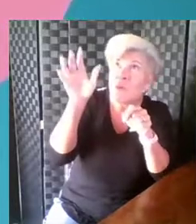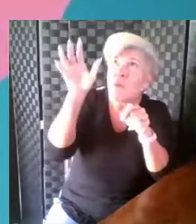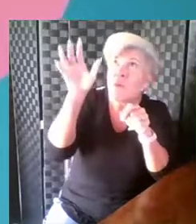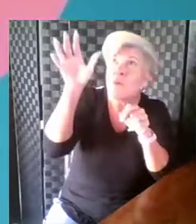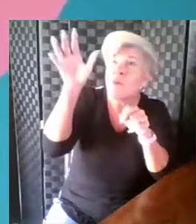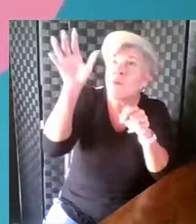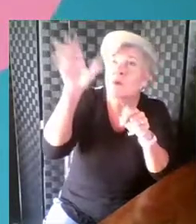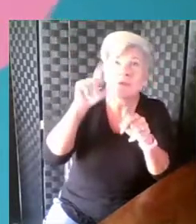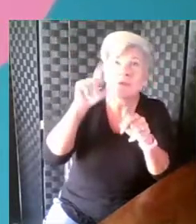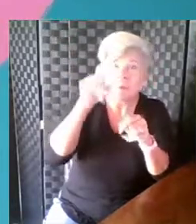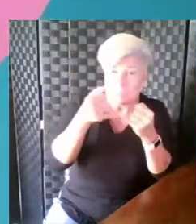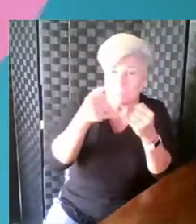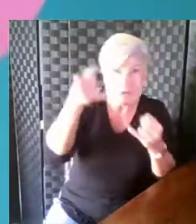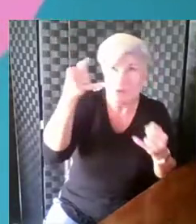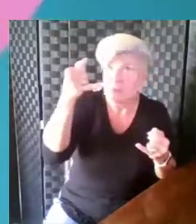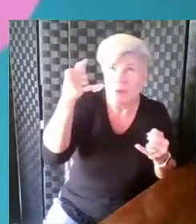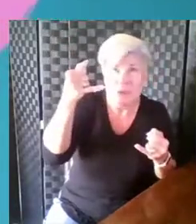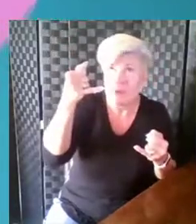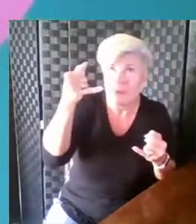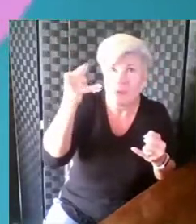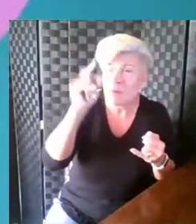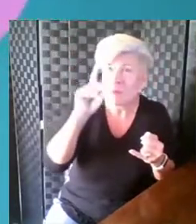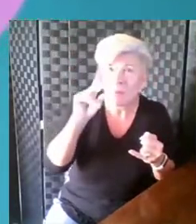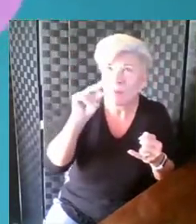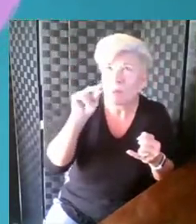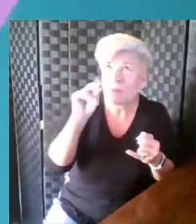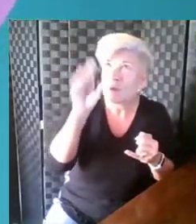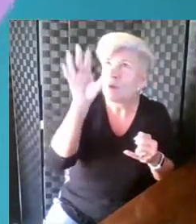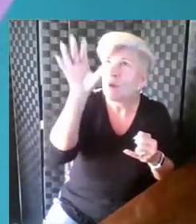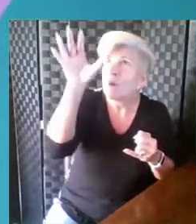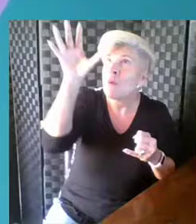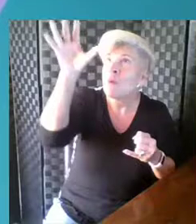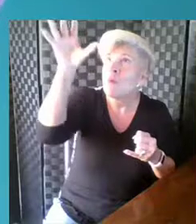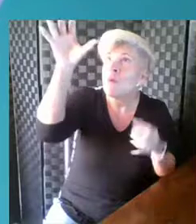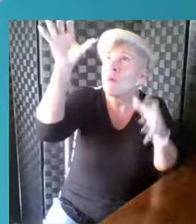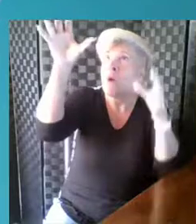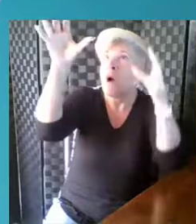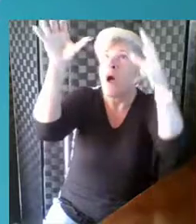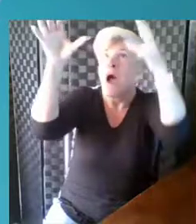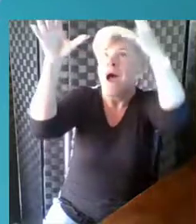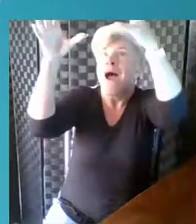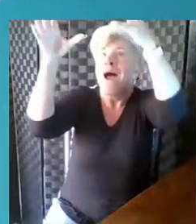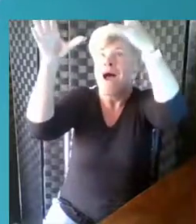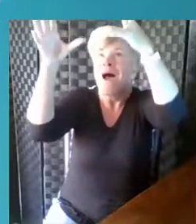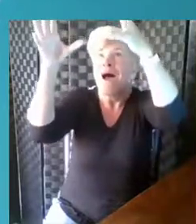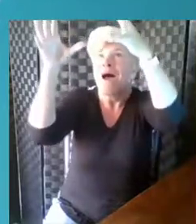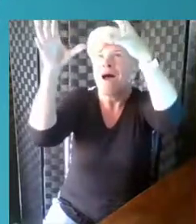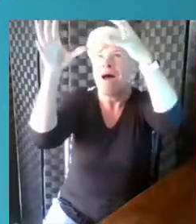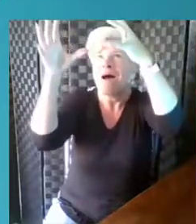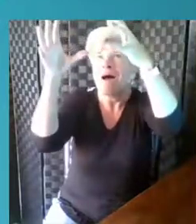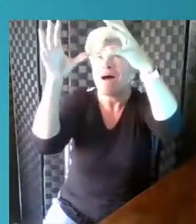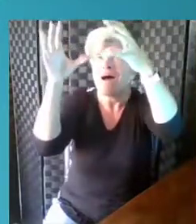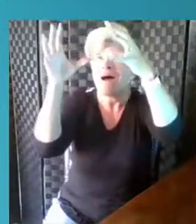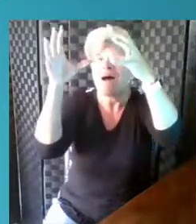Pretend that you do not need to use the string anymore. You can actually hold the balloon between your